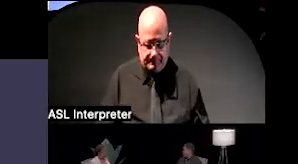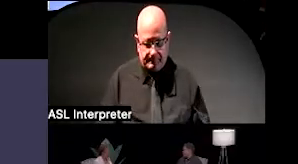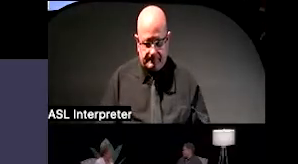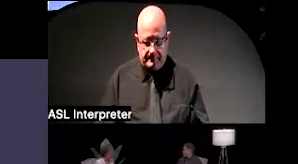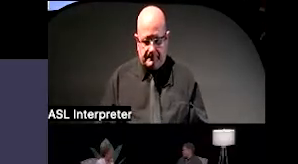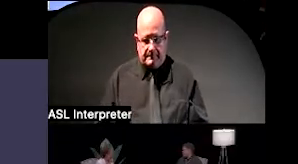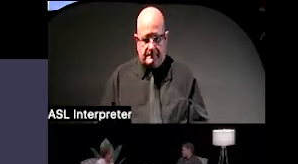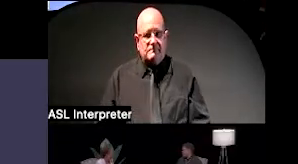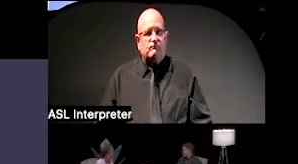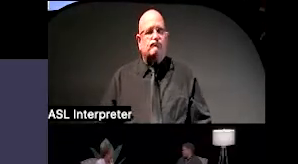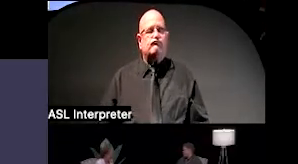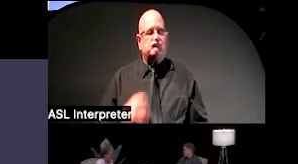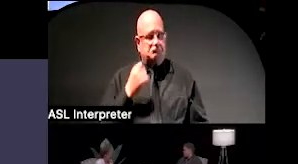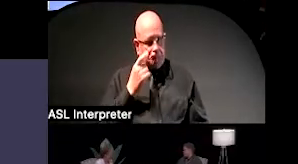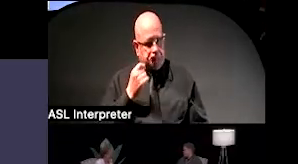So I hear you clearly.